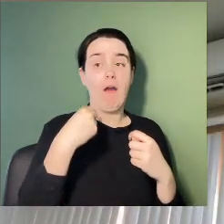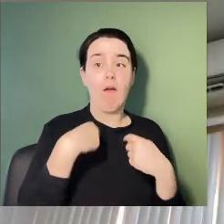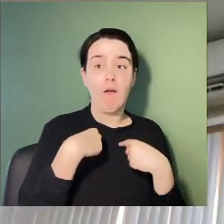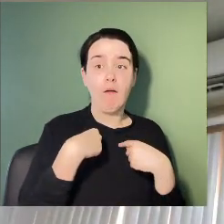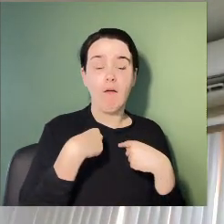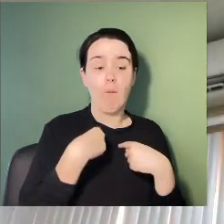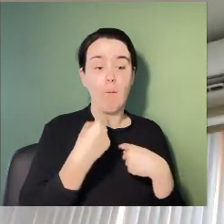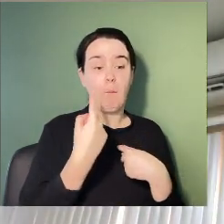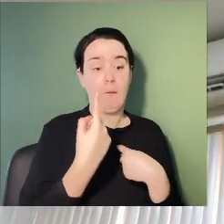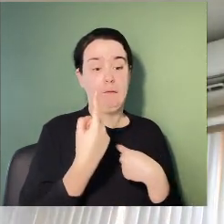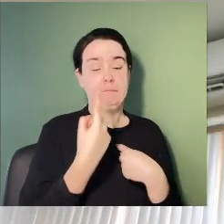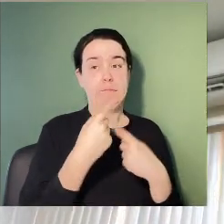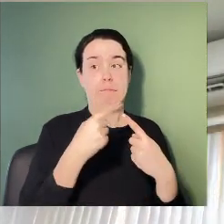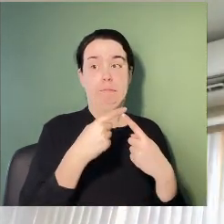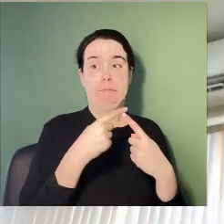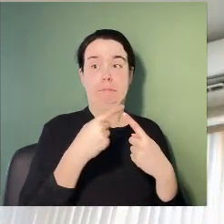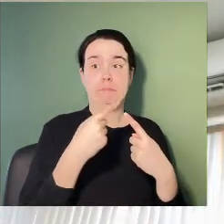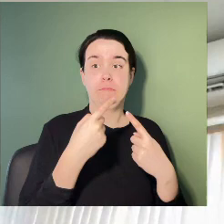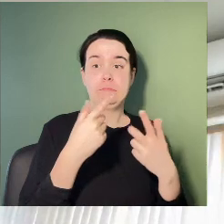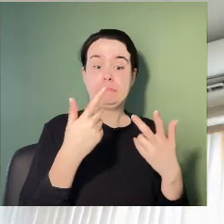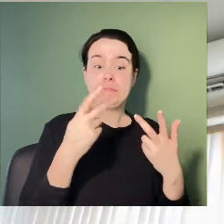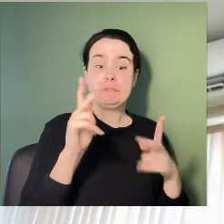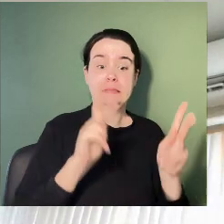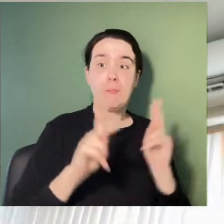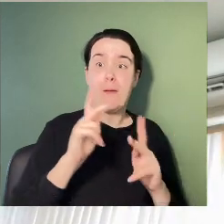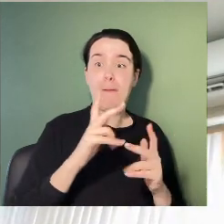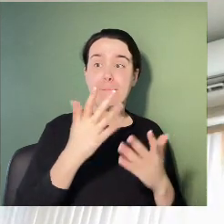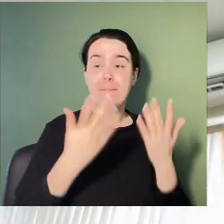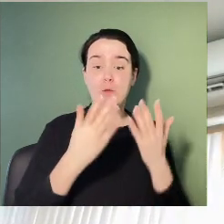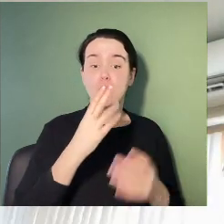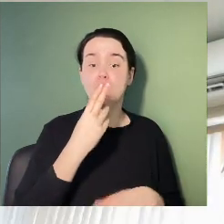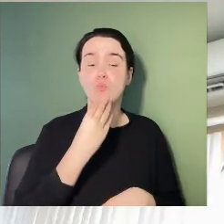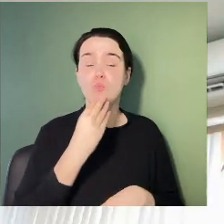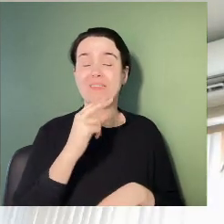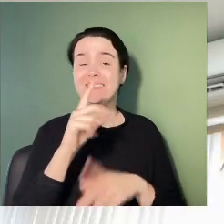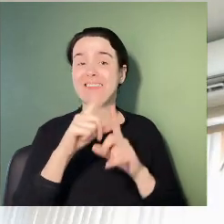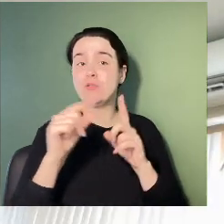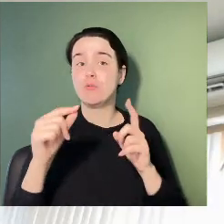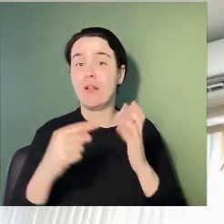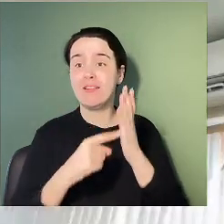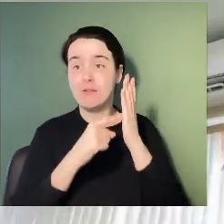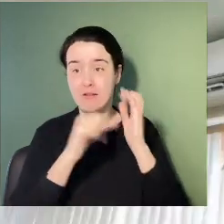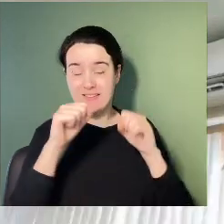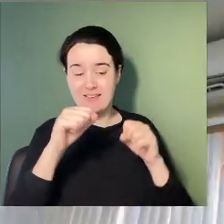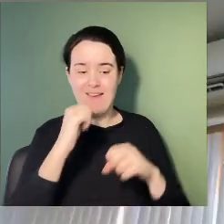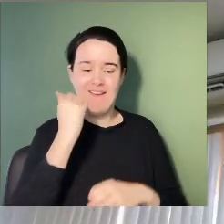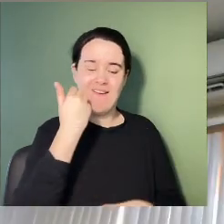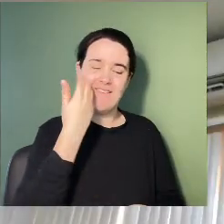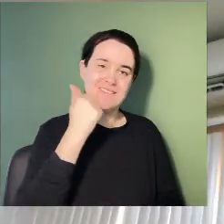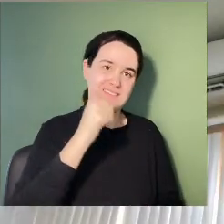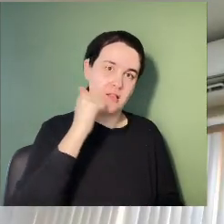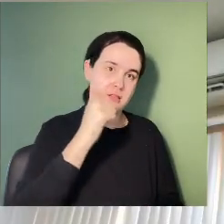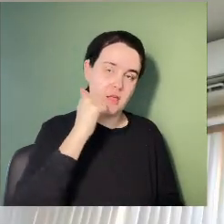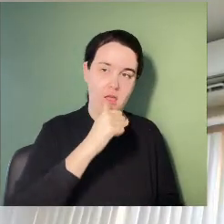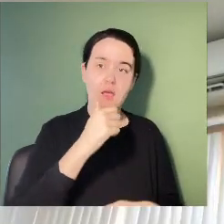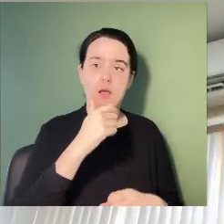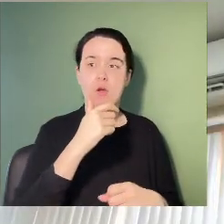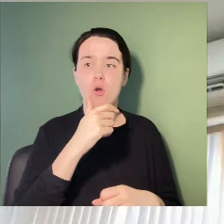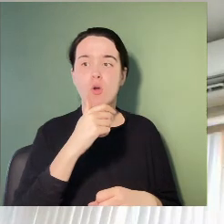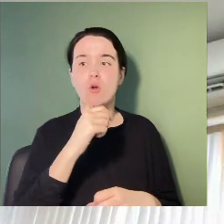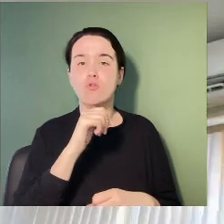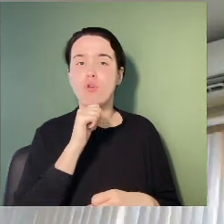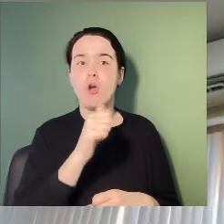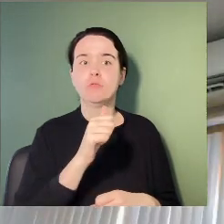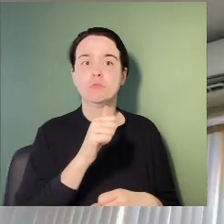on the one hand, I think even people who might use digital technology every single day are not immune or are